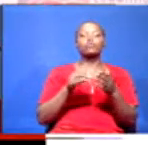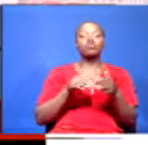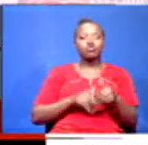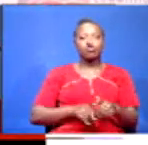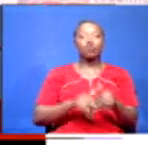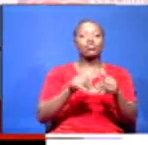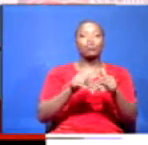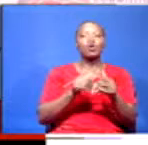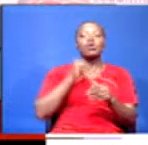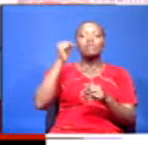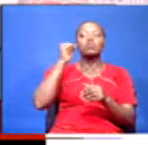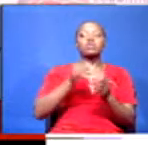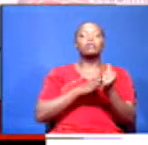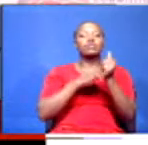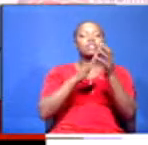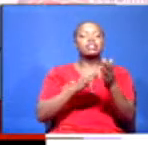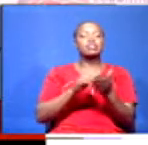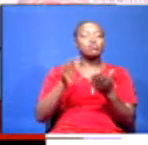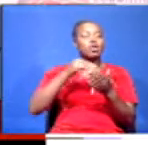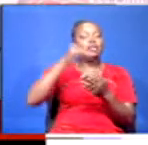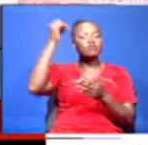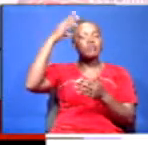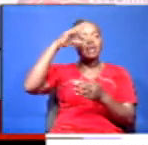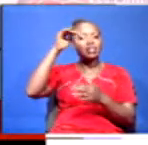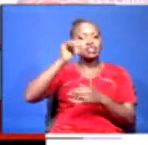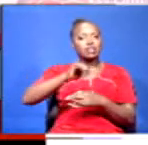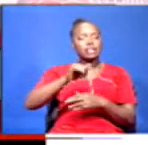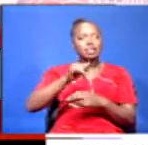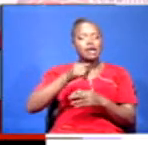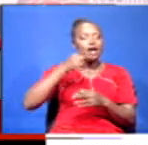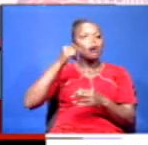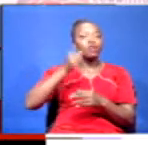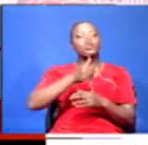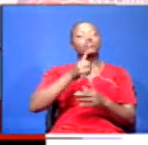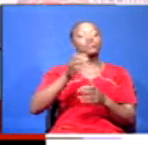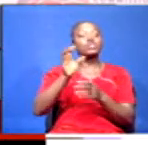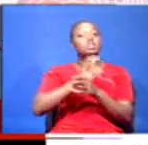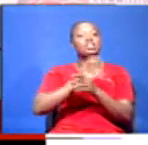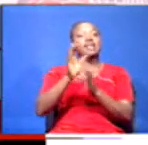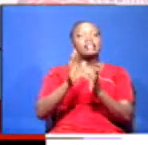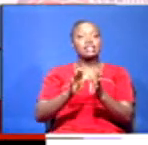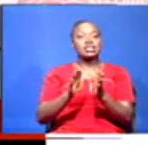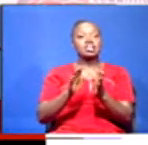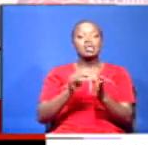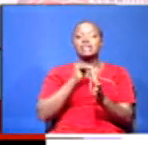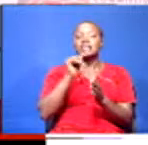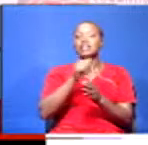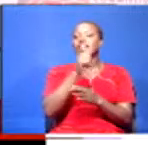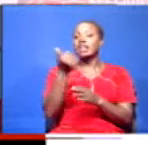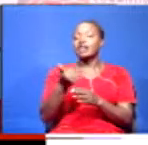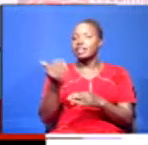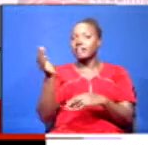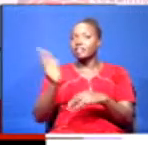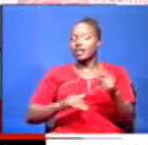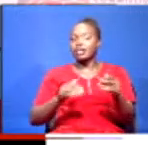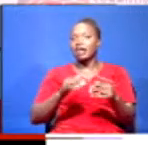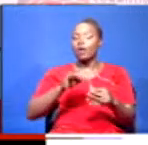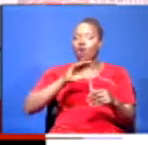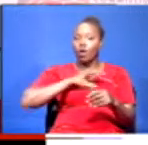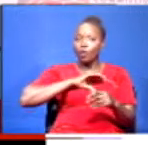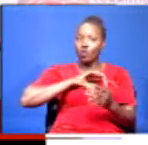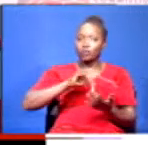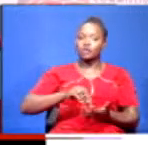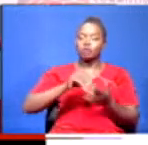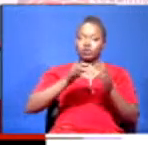is even more inspiring that our torch carriers are none other than our Special